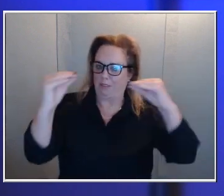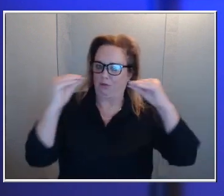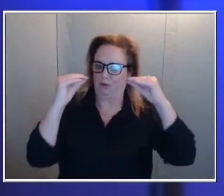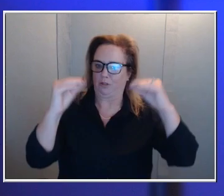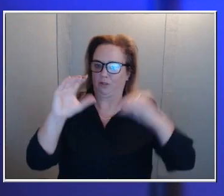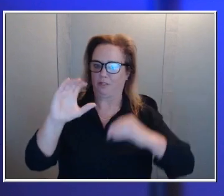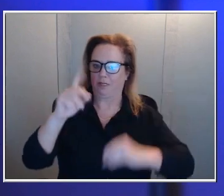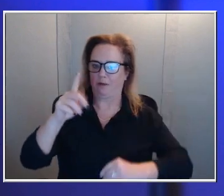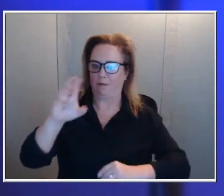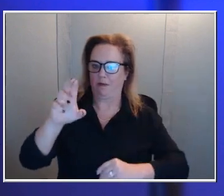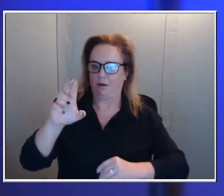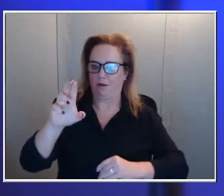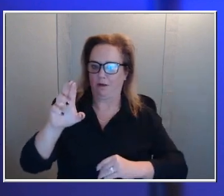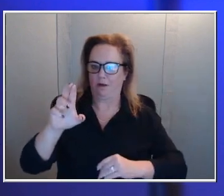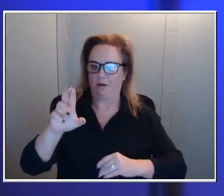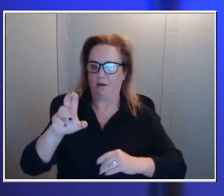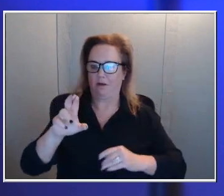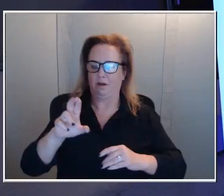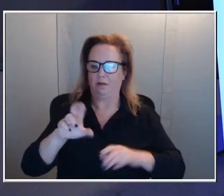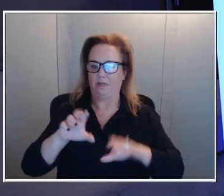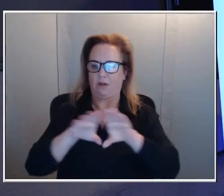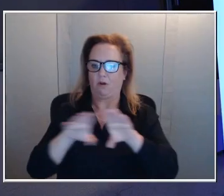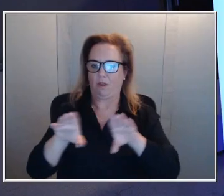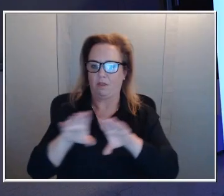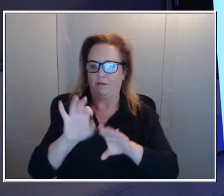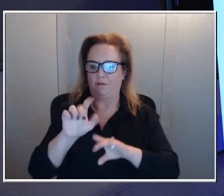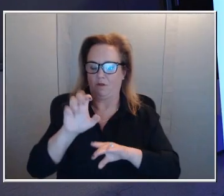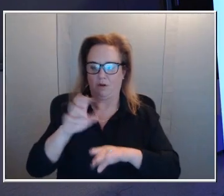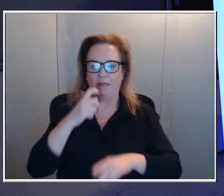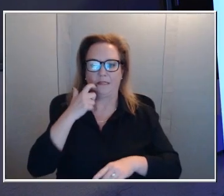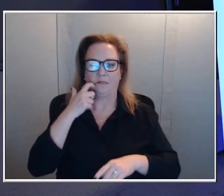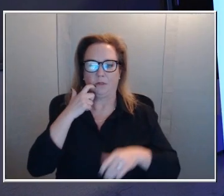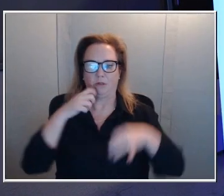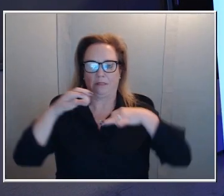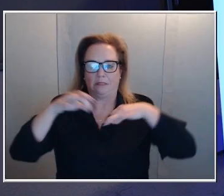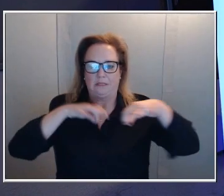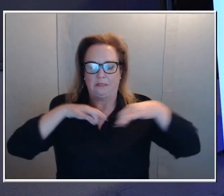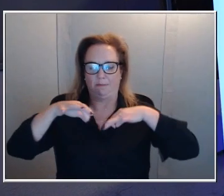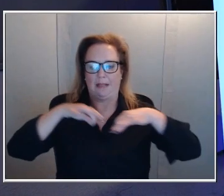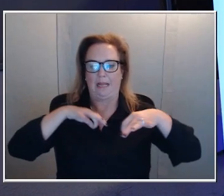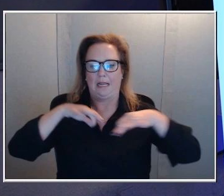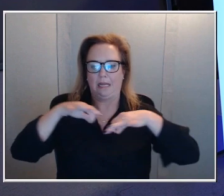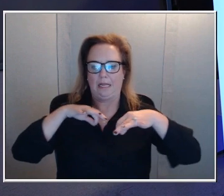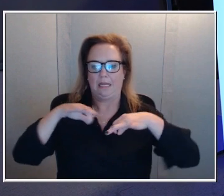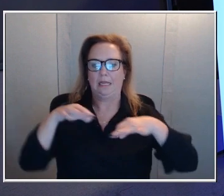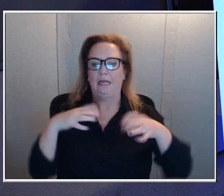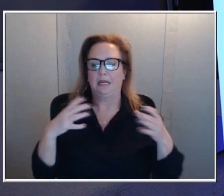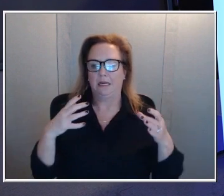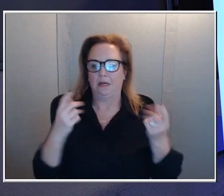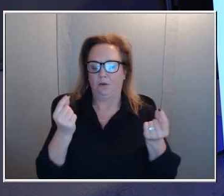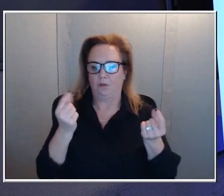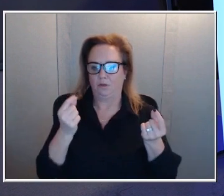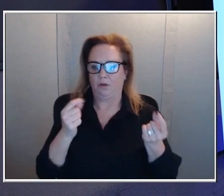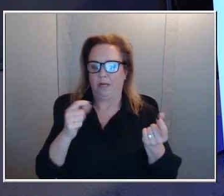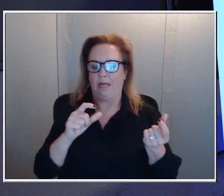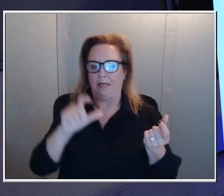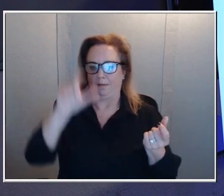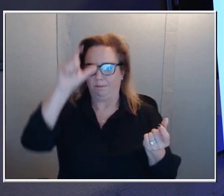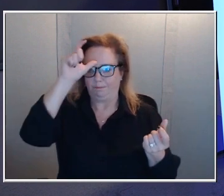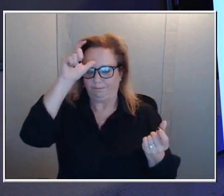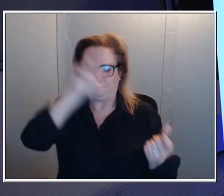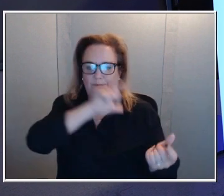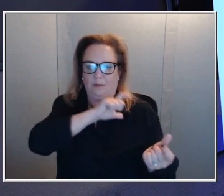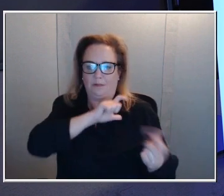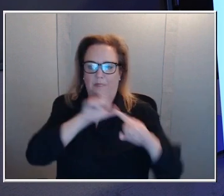I've ever received to get her on the floor. So the dispatcher is walking you through this, and paramedics are already on the way. It takes them, what, about